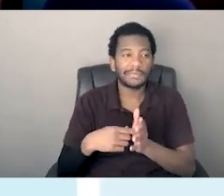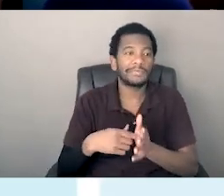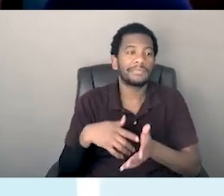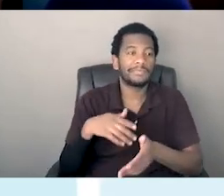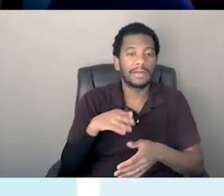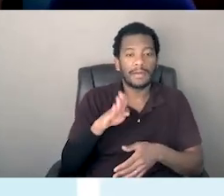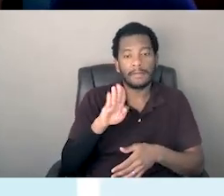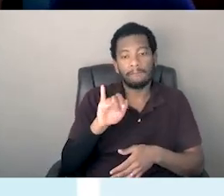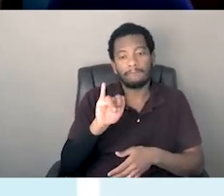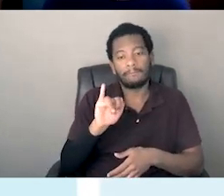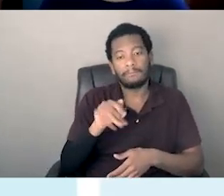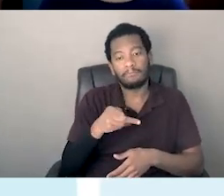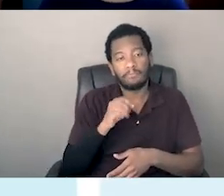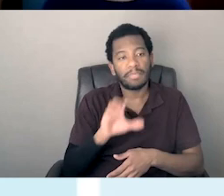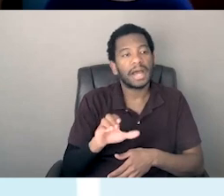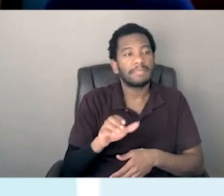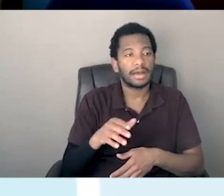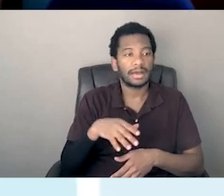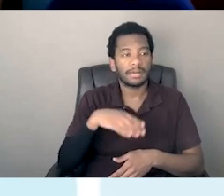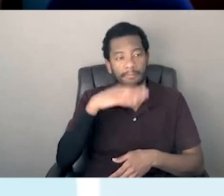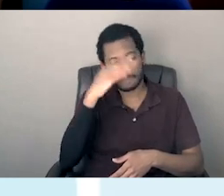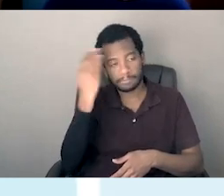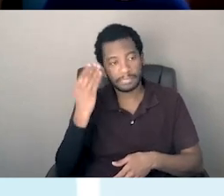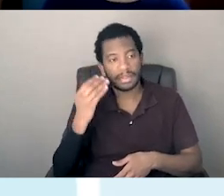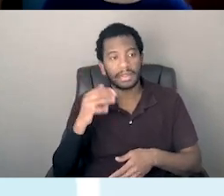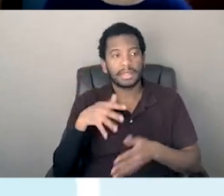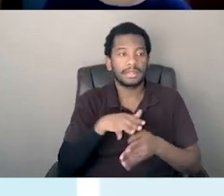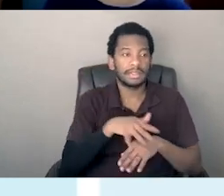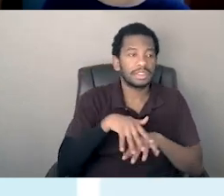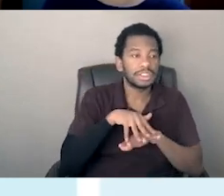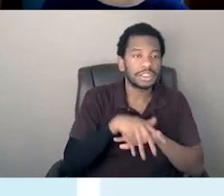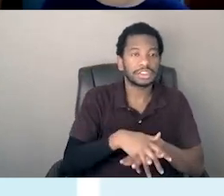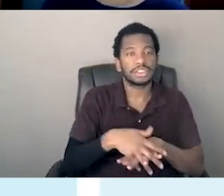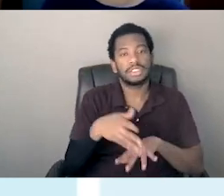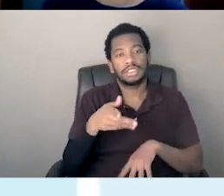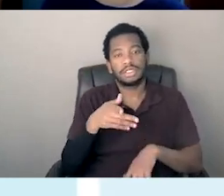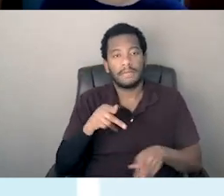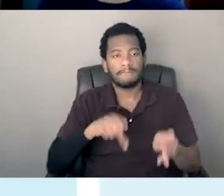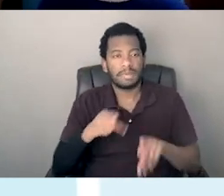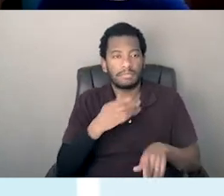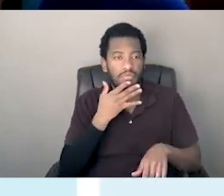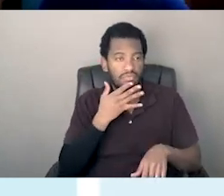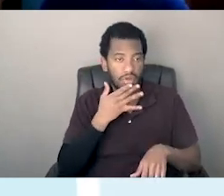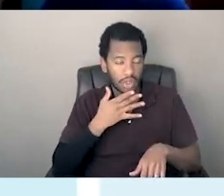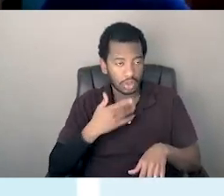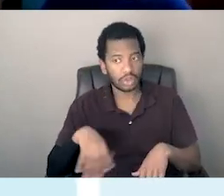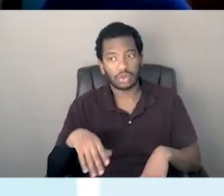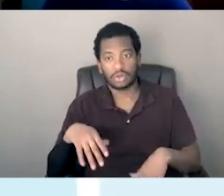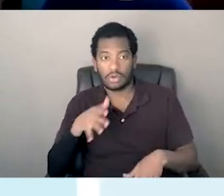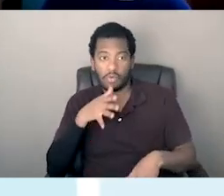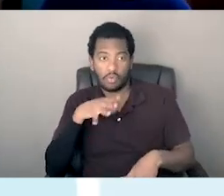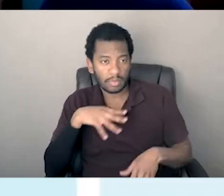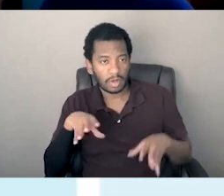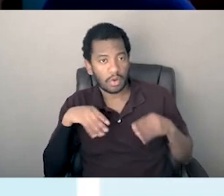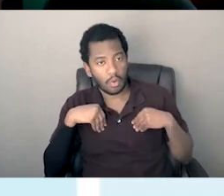So it's not necessarily a standalone, and at the same time, you don't have to take it entirely as a whole, right?